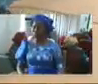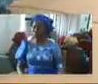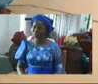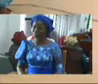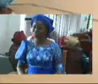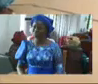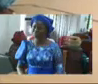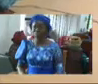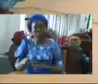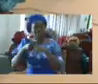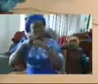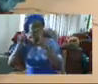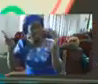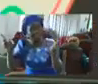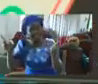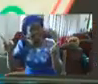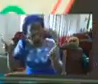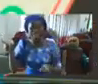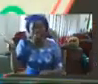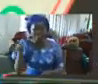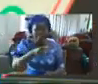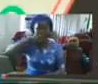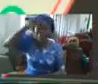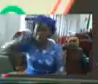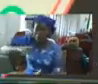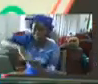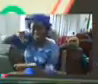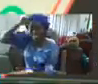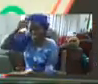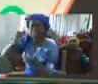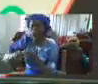But you must learn to be grateful.